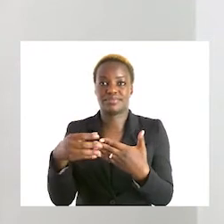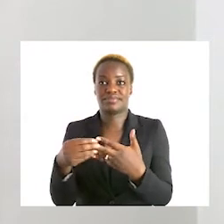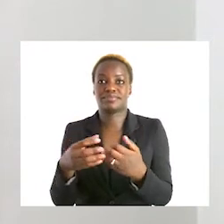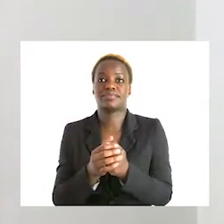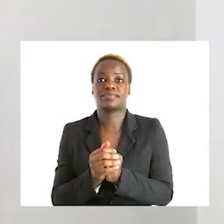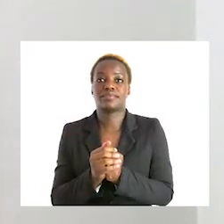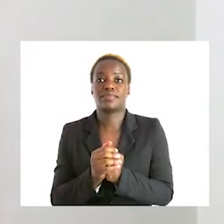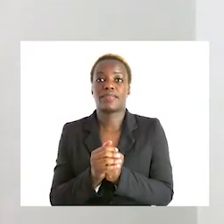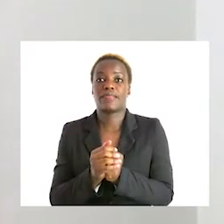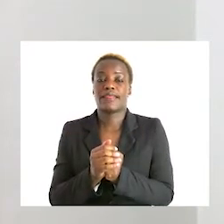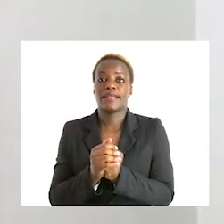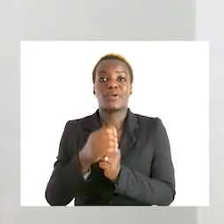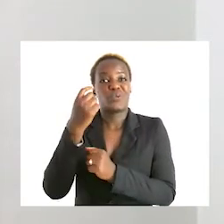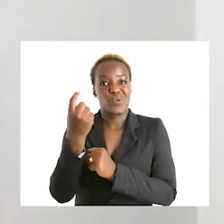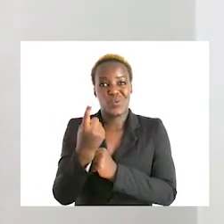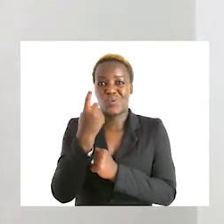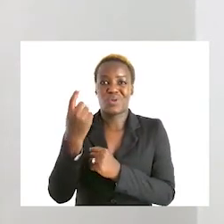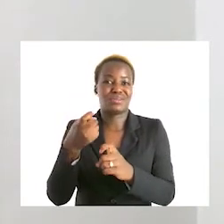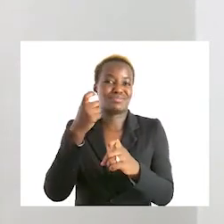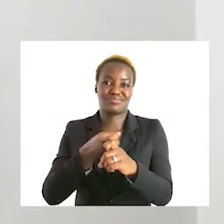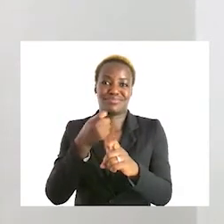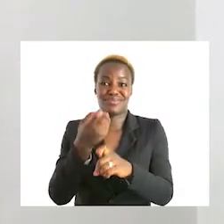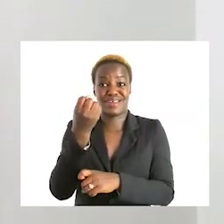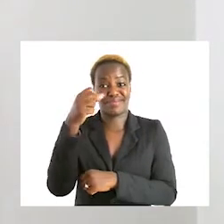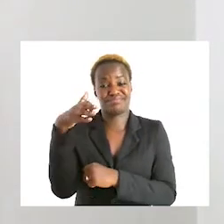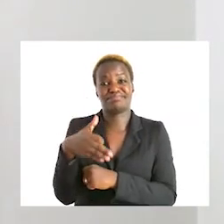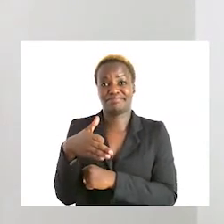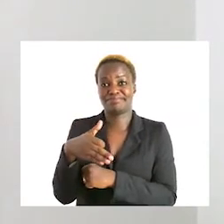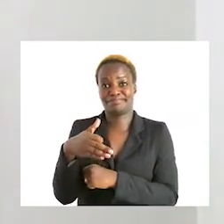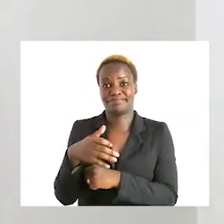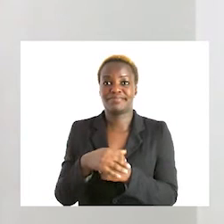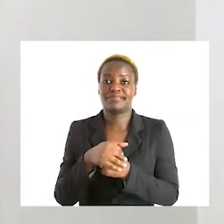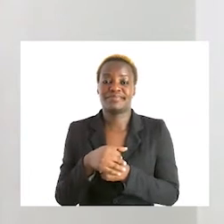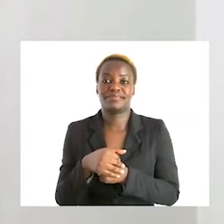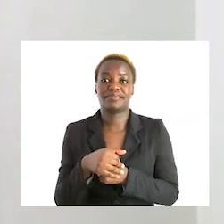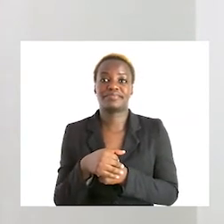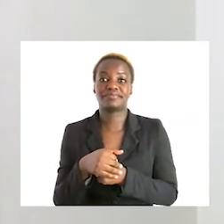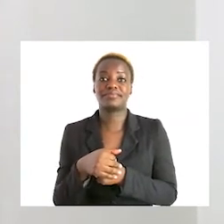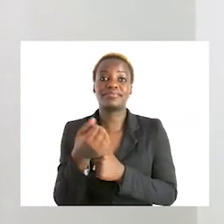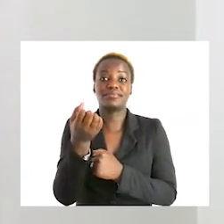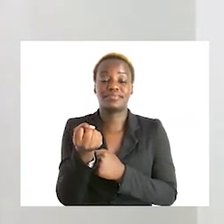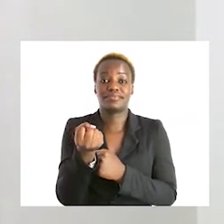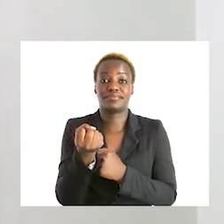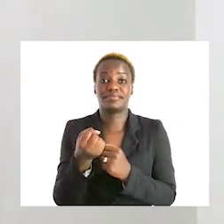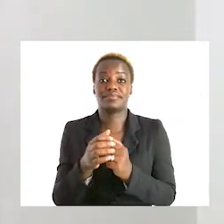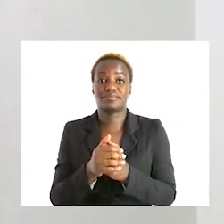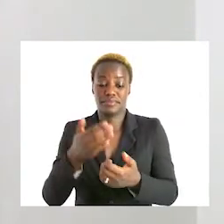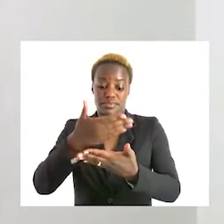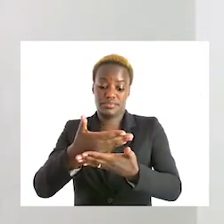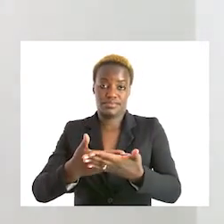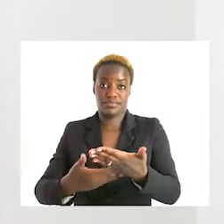only coins we have in here in Namibia. All right. So here on the worksheet, you